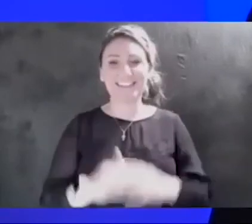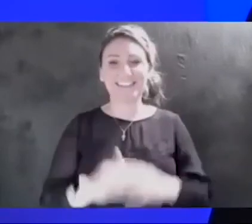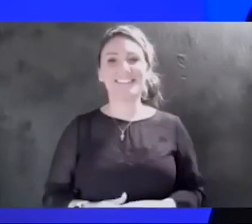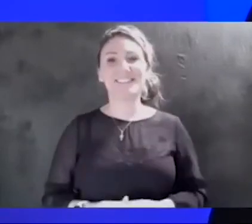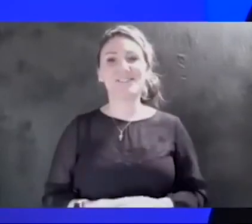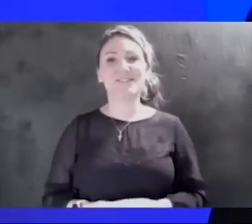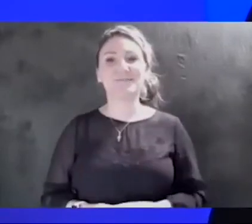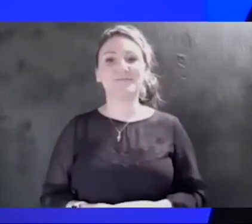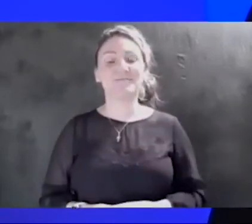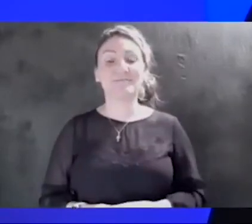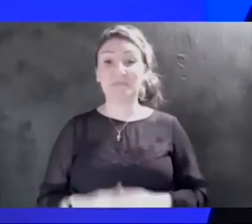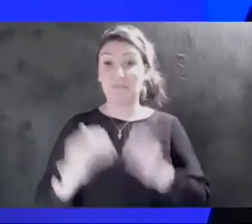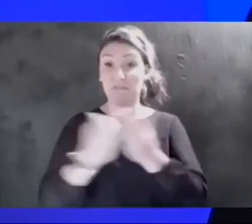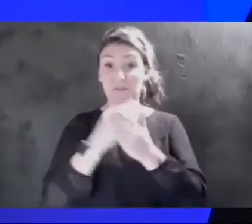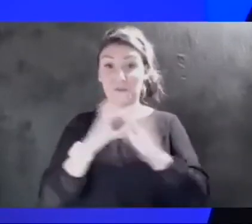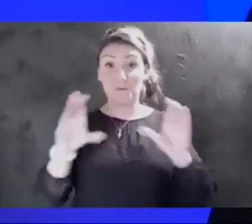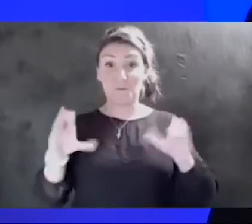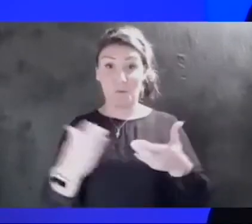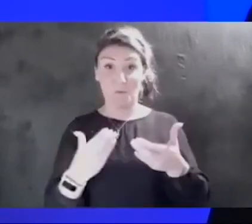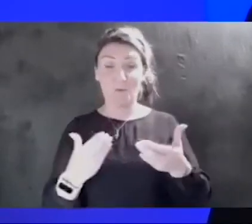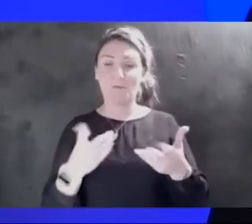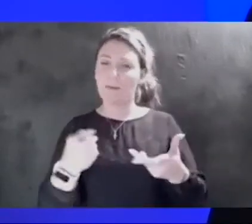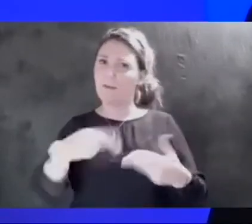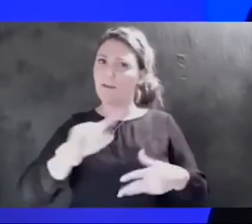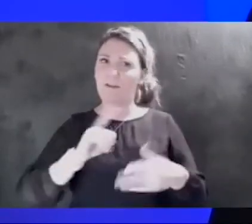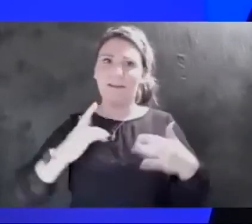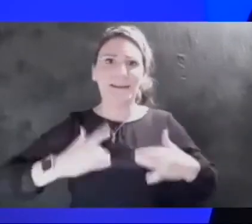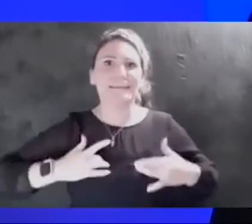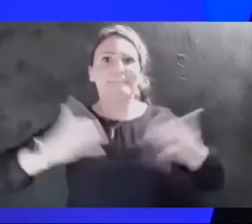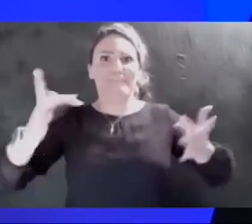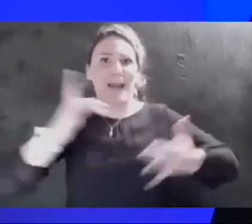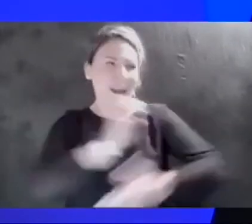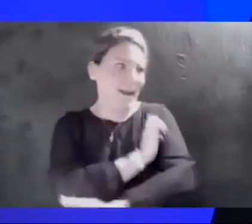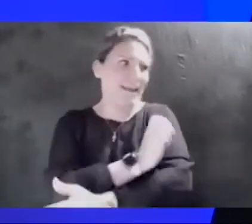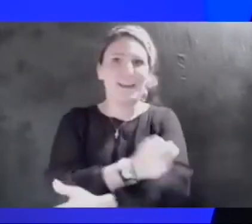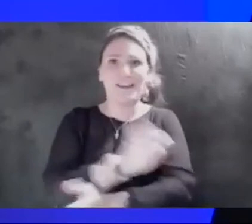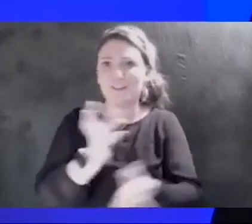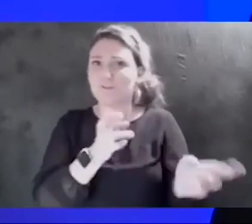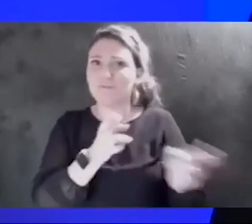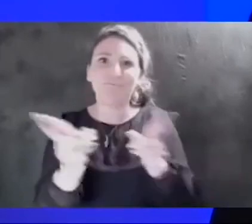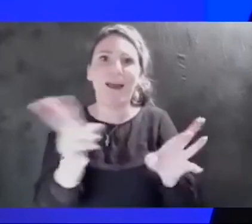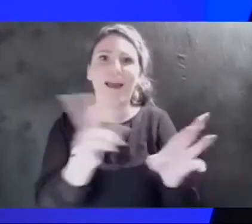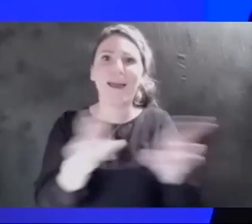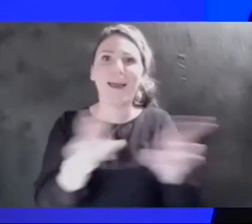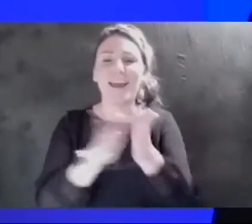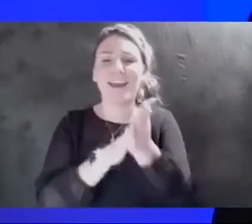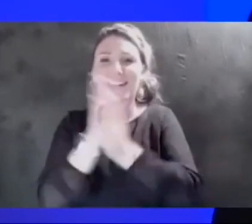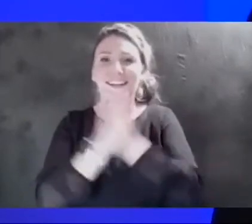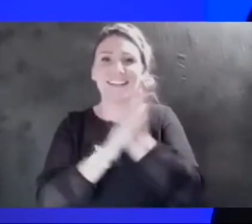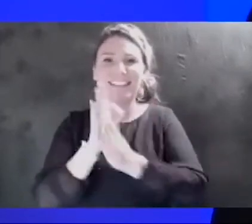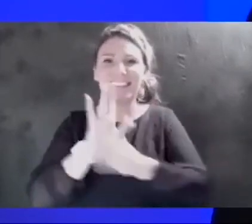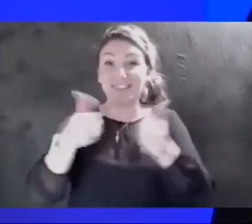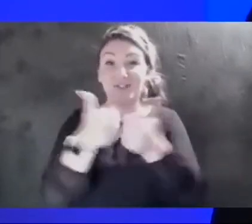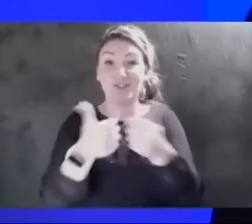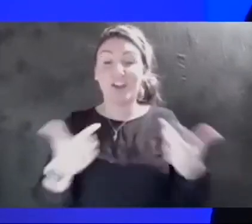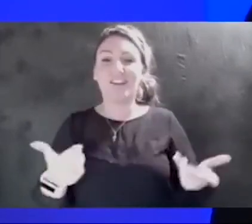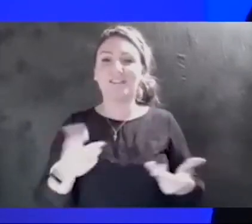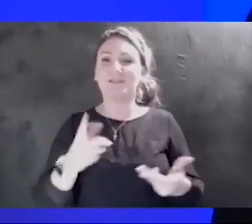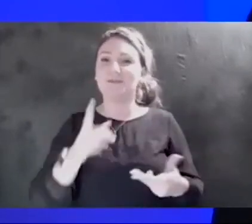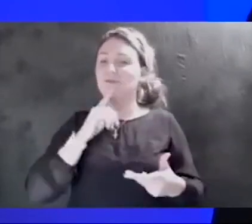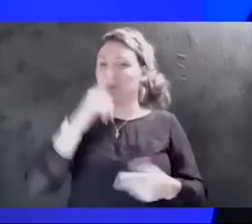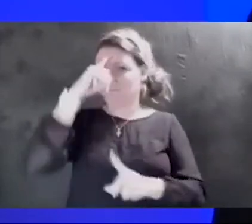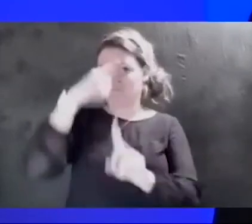group is excited and energized and up to the challenge. And so I'm very optimistic